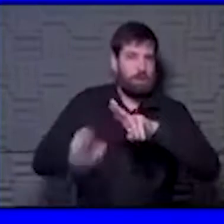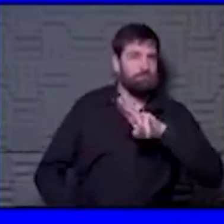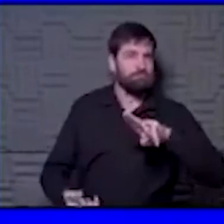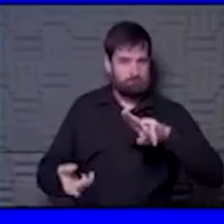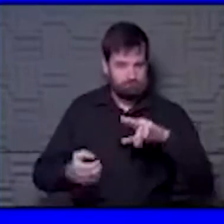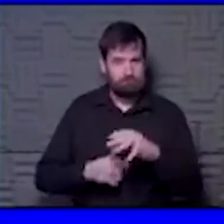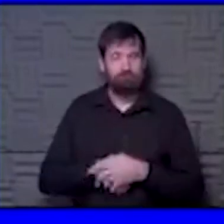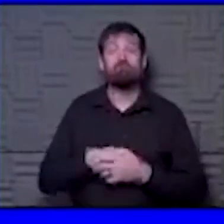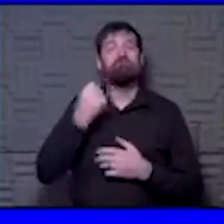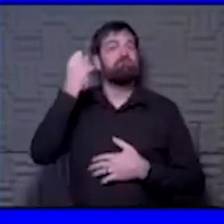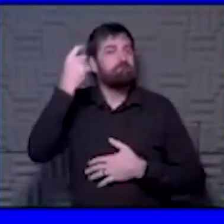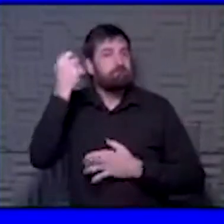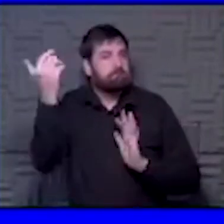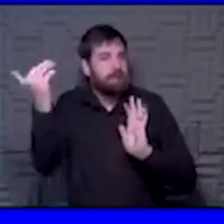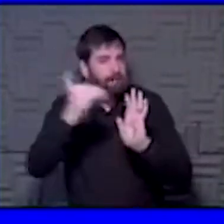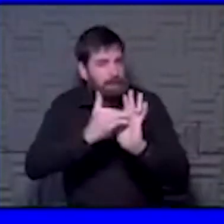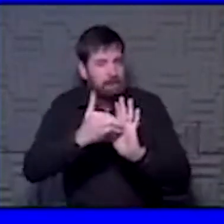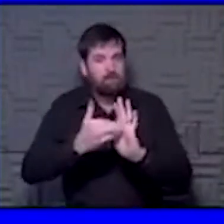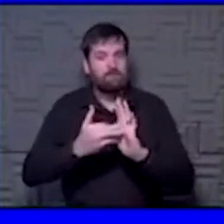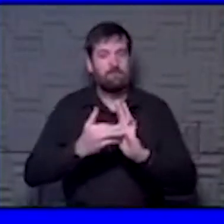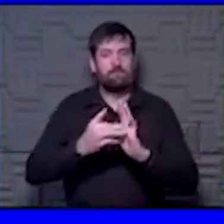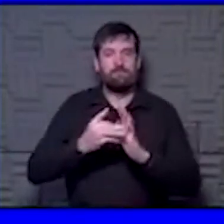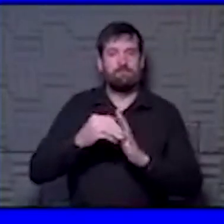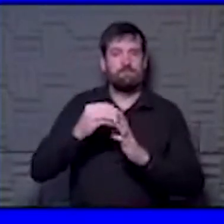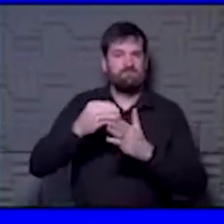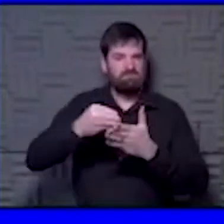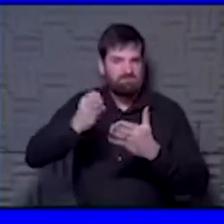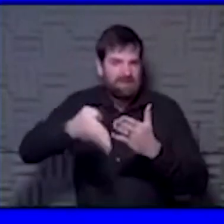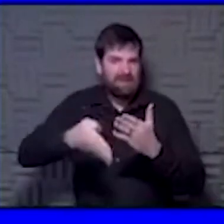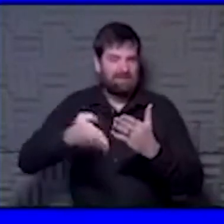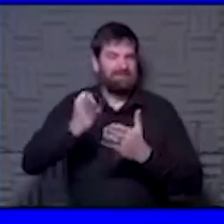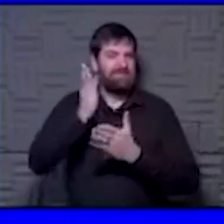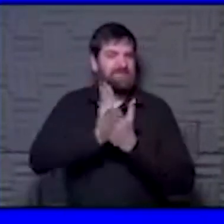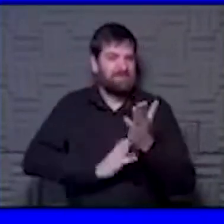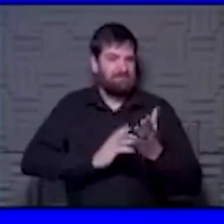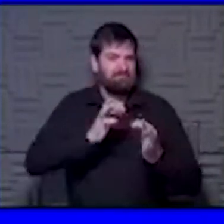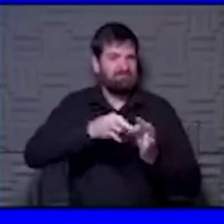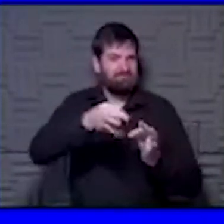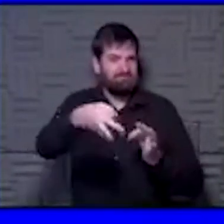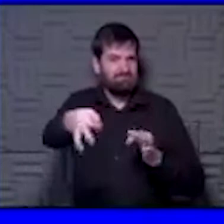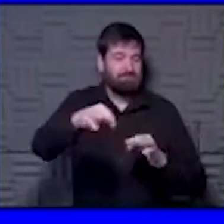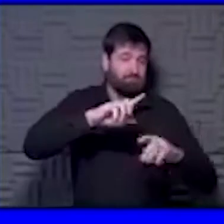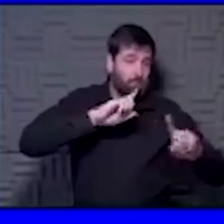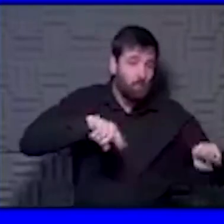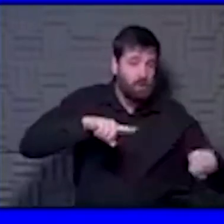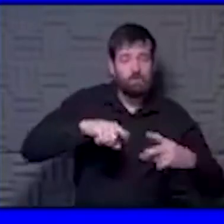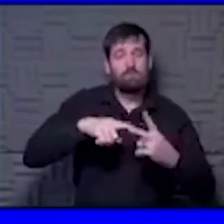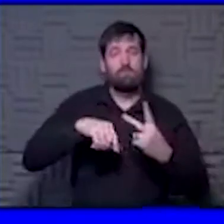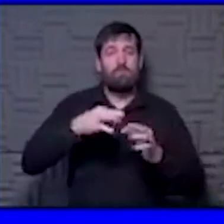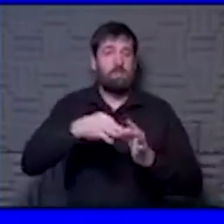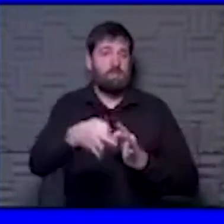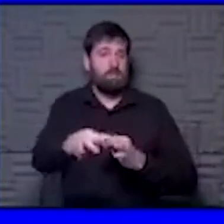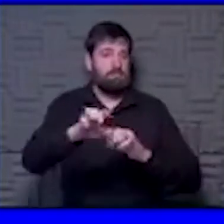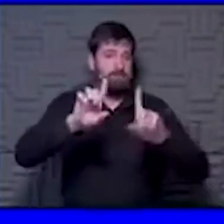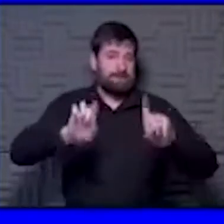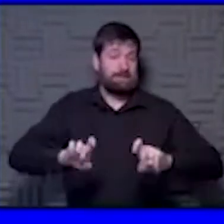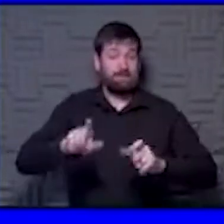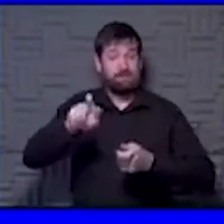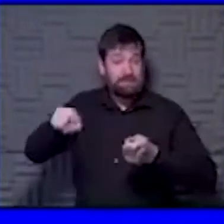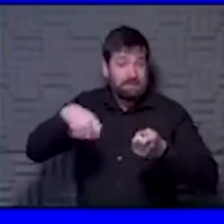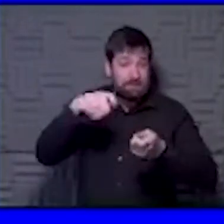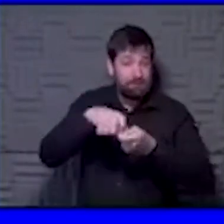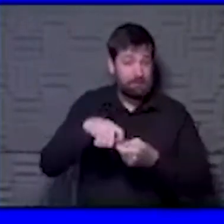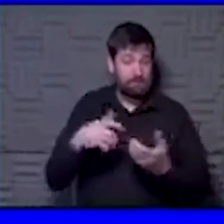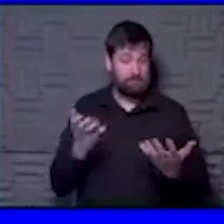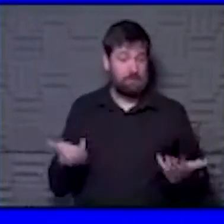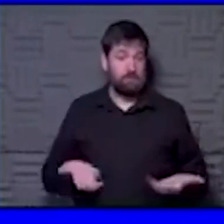Yeah. Now, again, goes back to the weekends with there may be some delayed reporting or decreased testing, but overall it looks better. Specifically, what